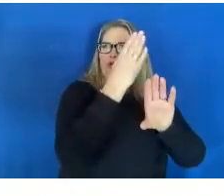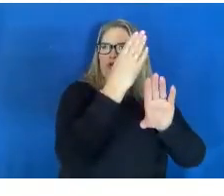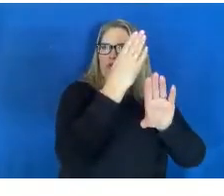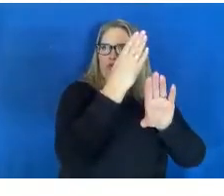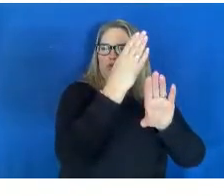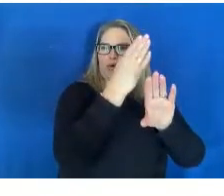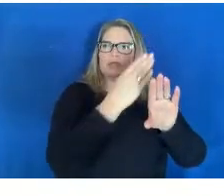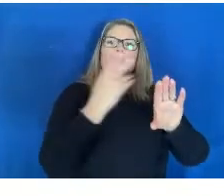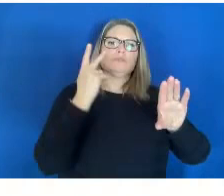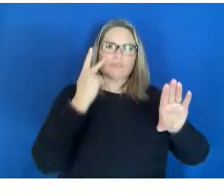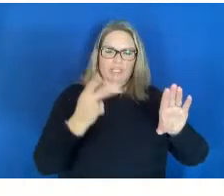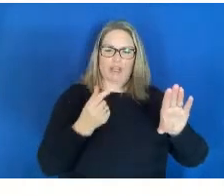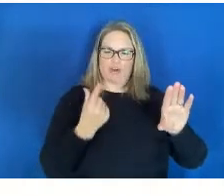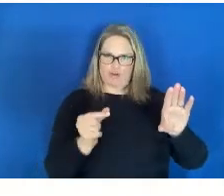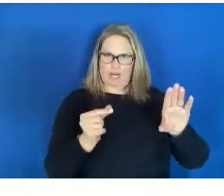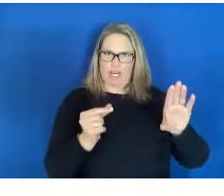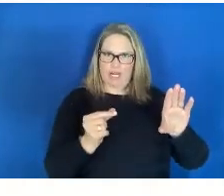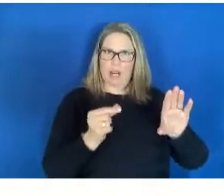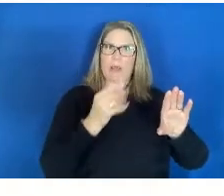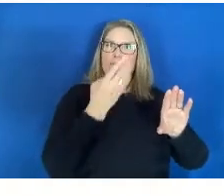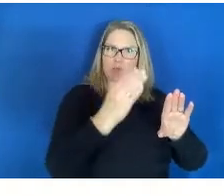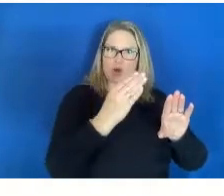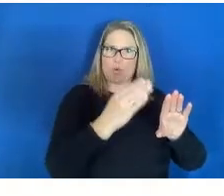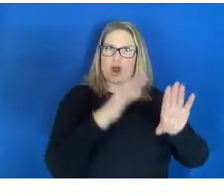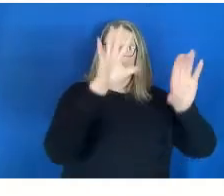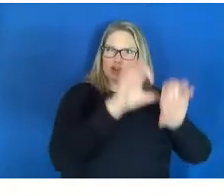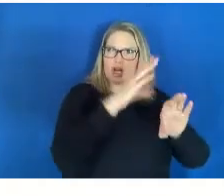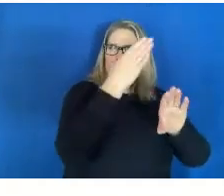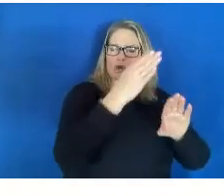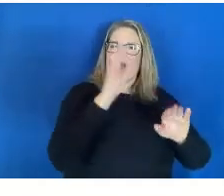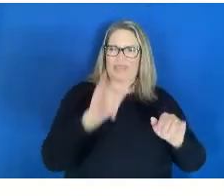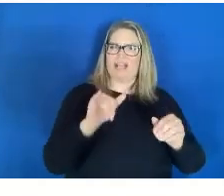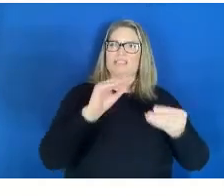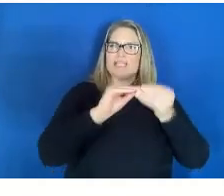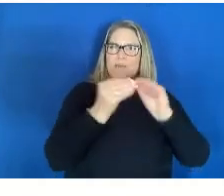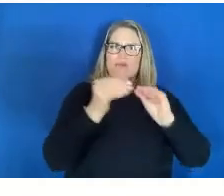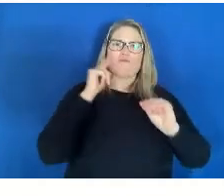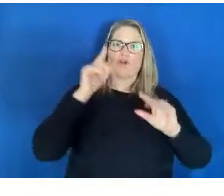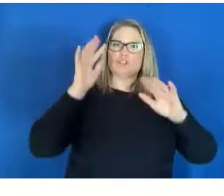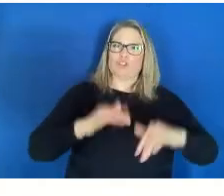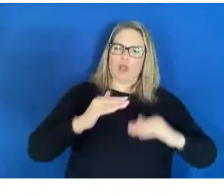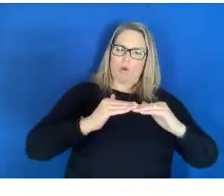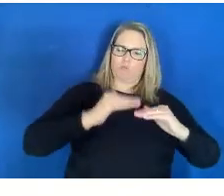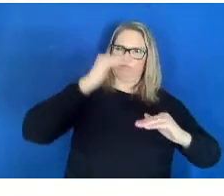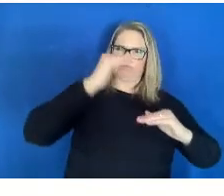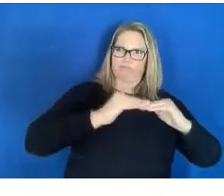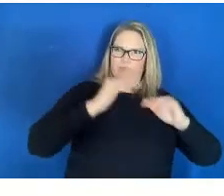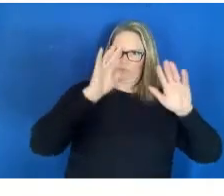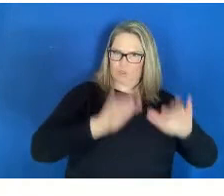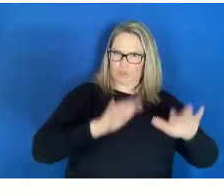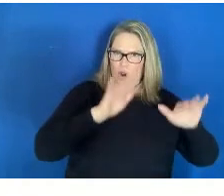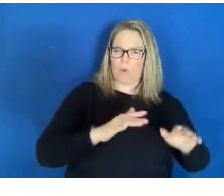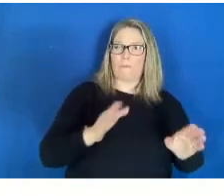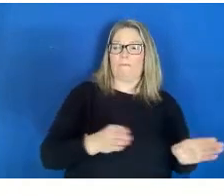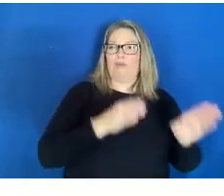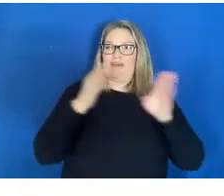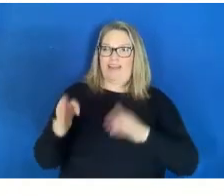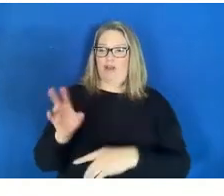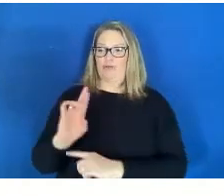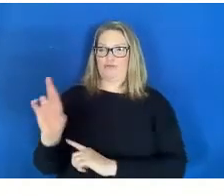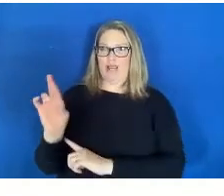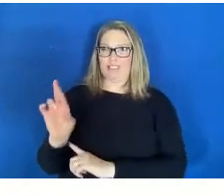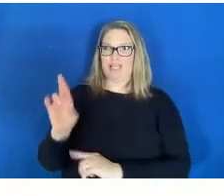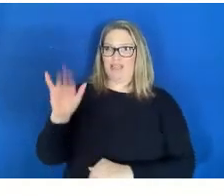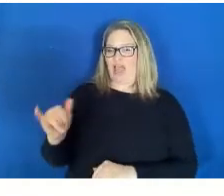blue. And that pretty much outlines those numbers that I just said for snow depths. The map on the right is